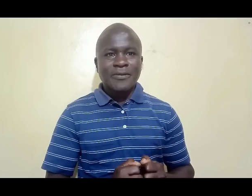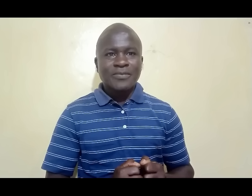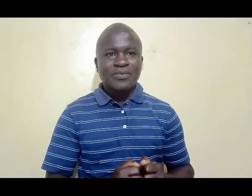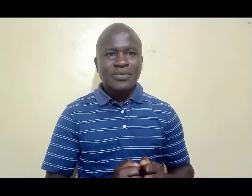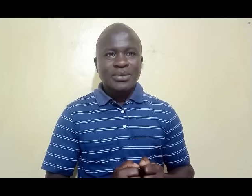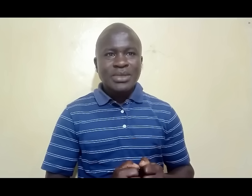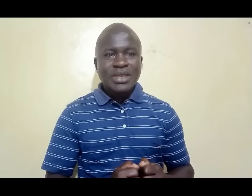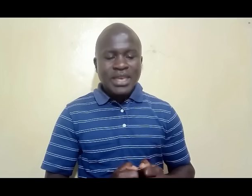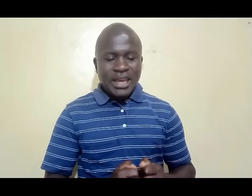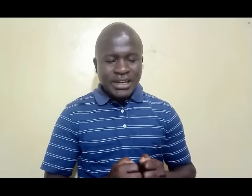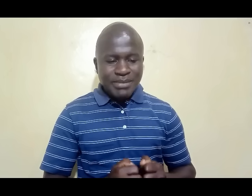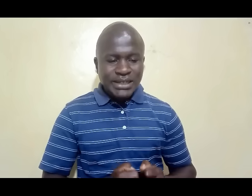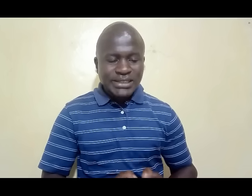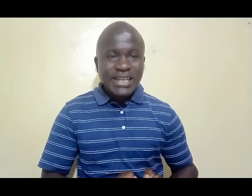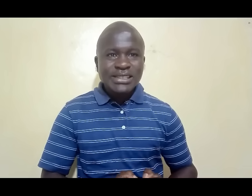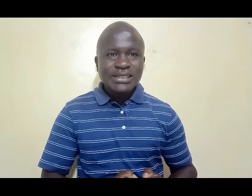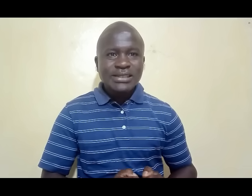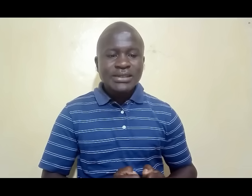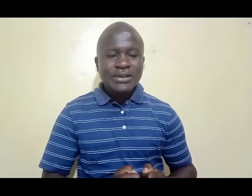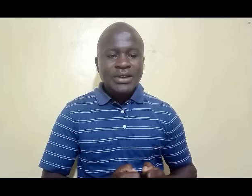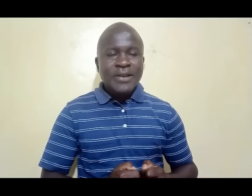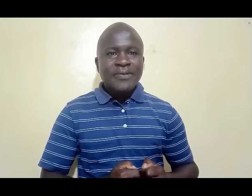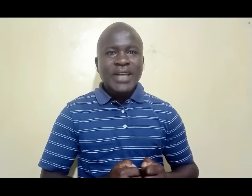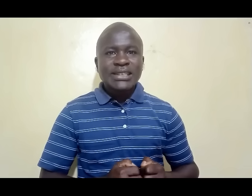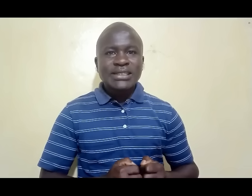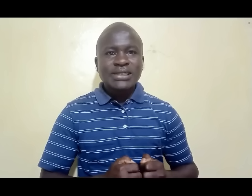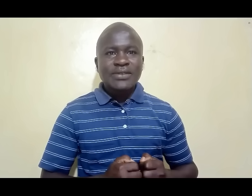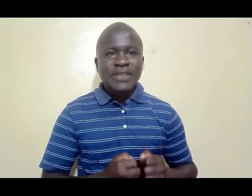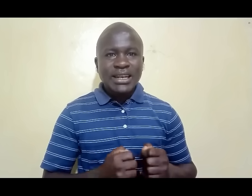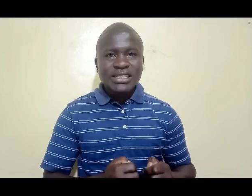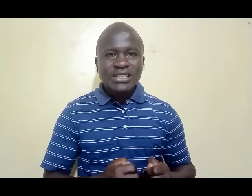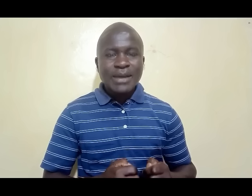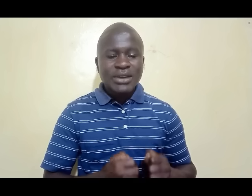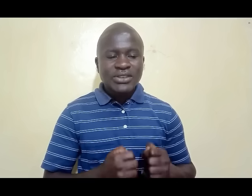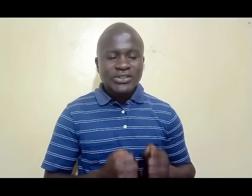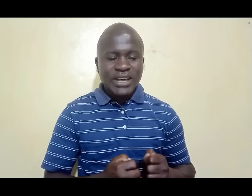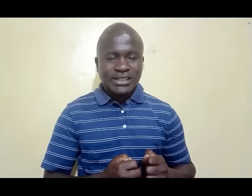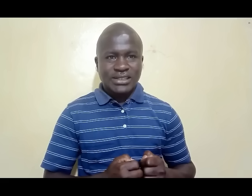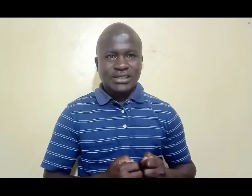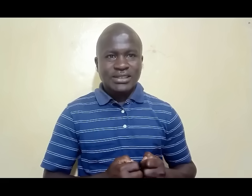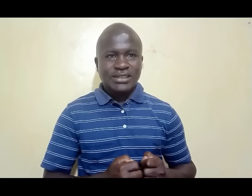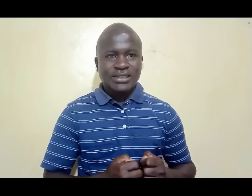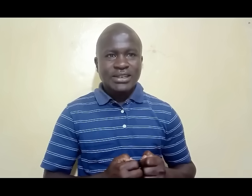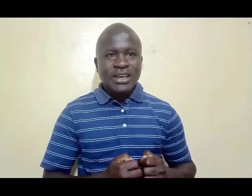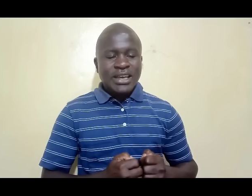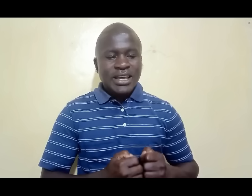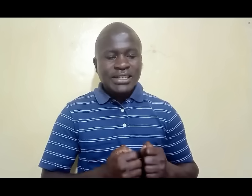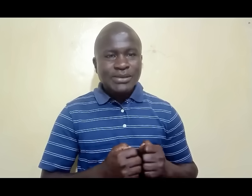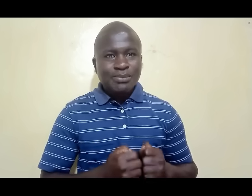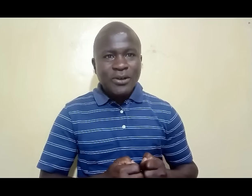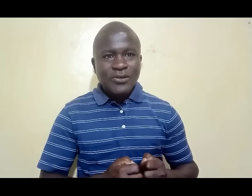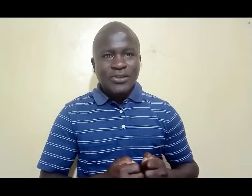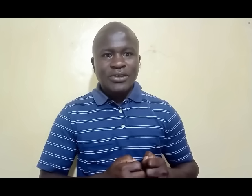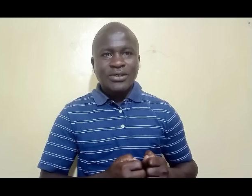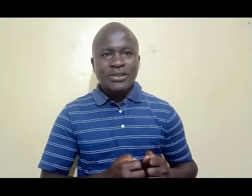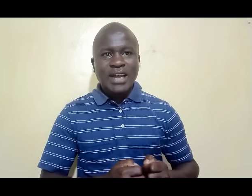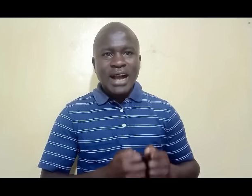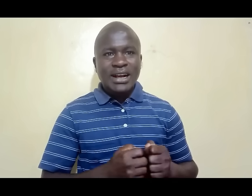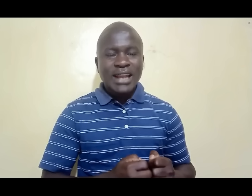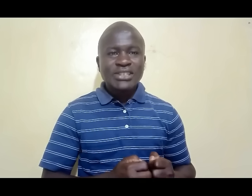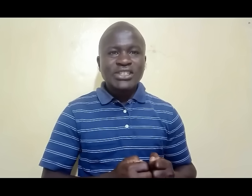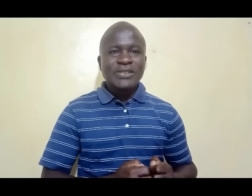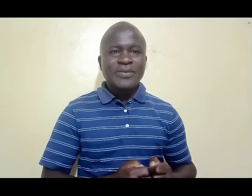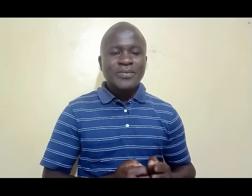sermon, and he maintains that the last time he checked, he is both